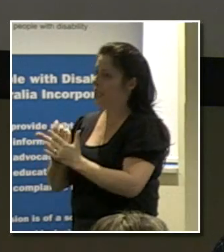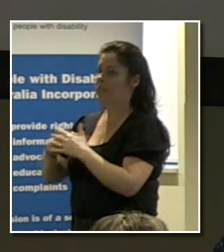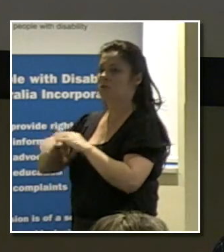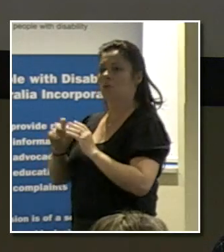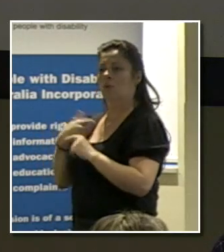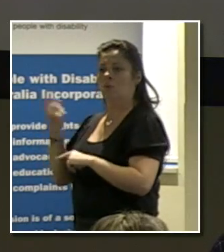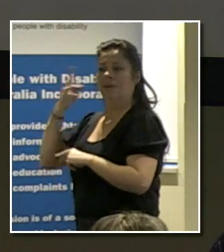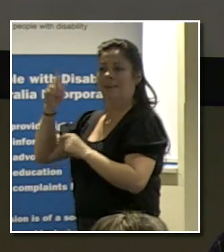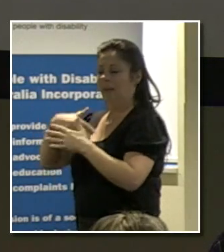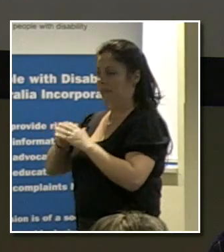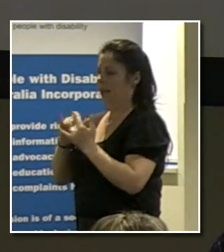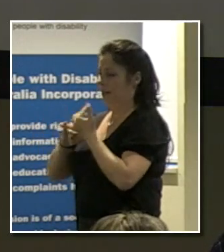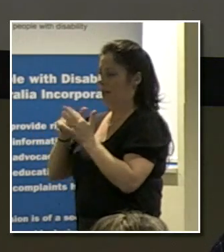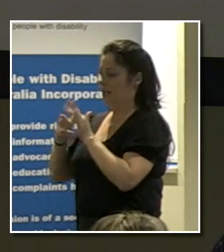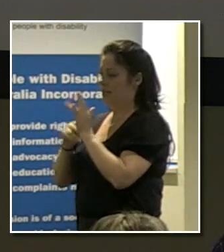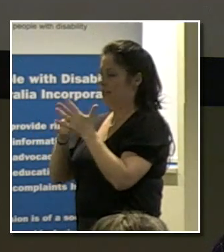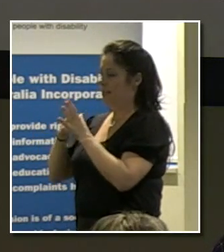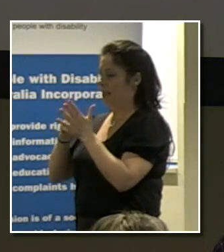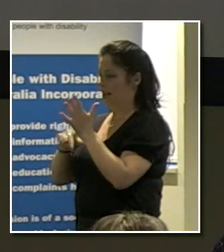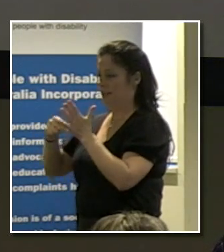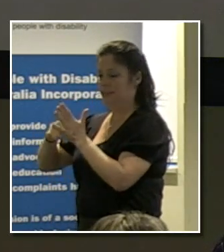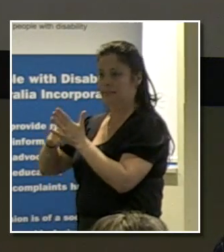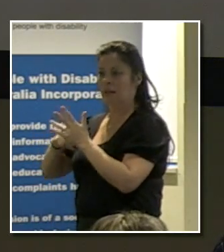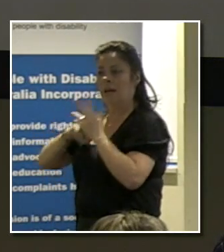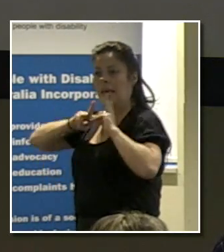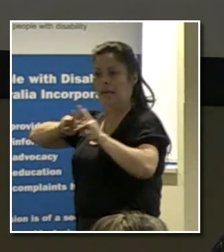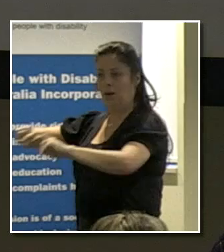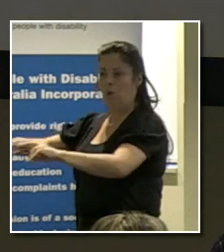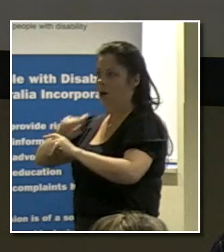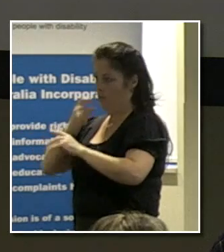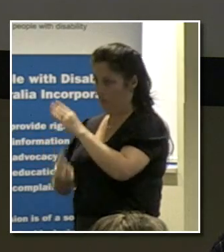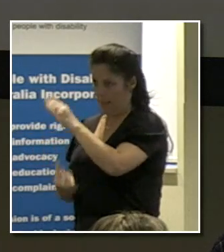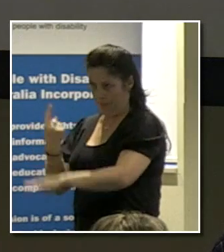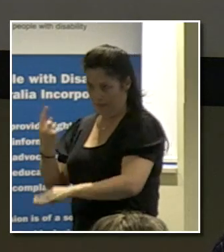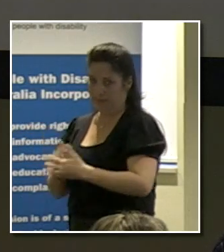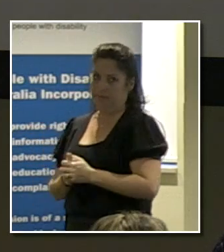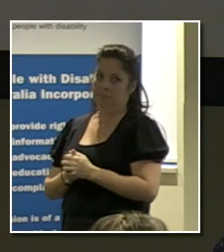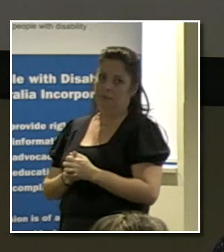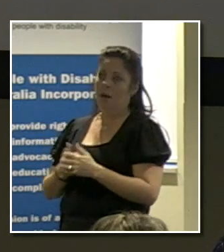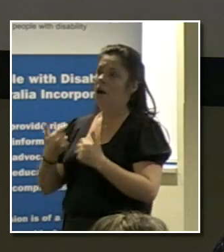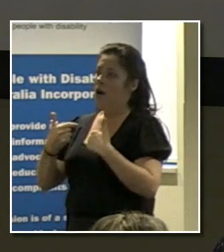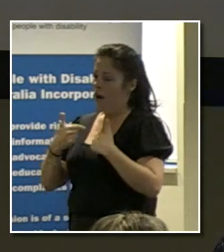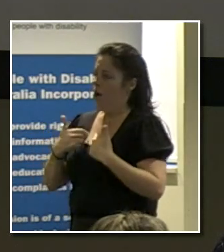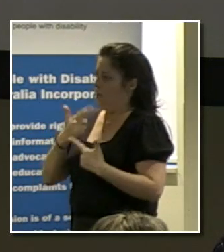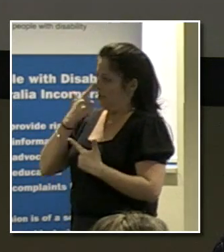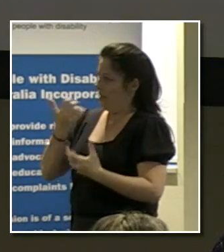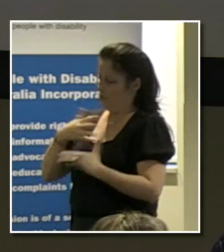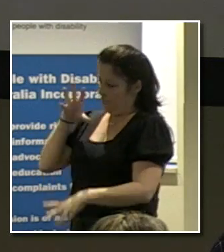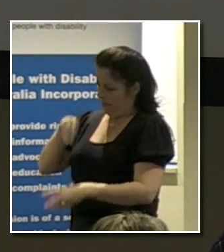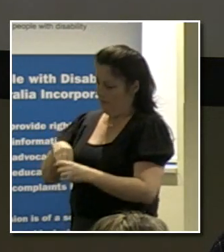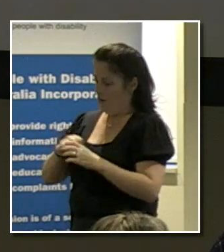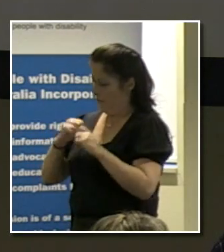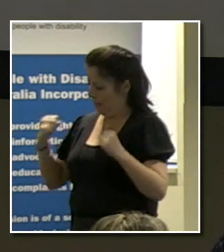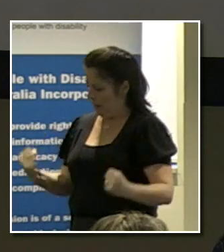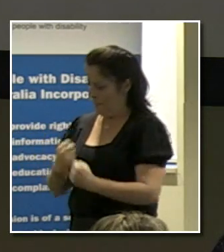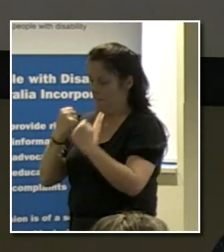and neglect. I was awed, frankly, to be part of a really powerful press conference called at Parliament